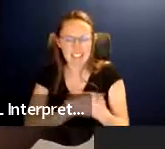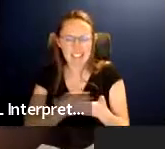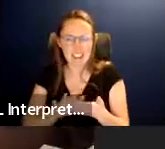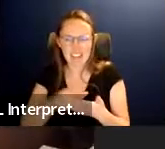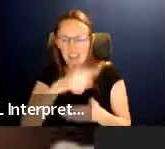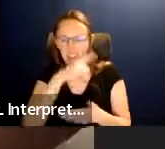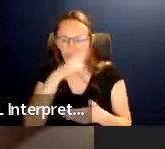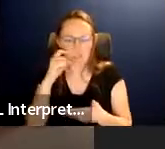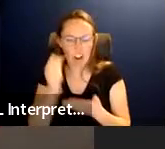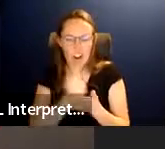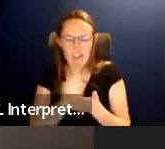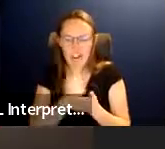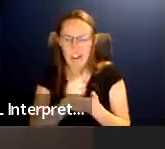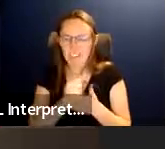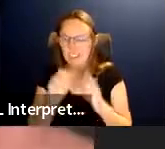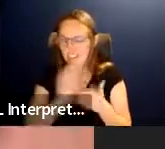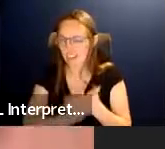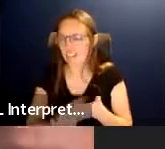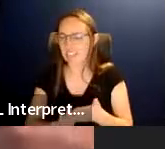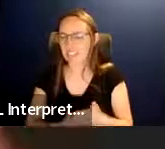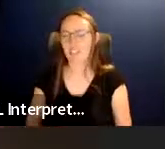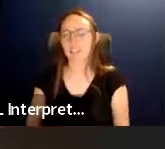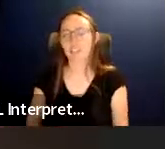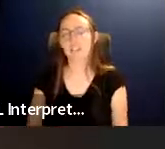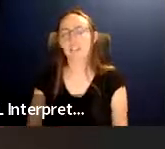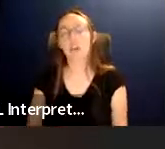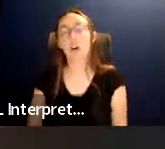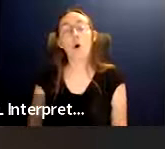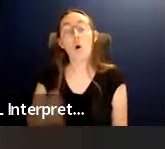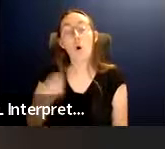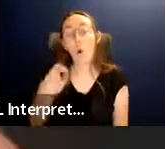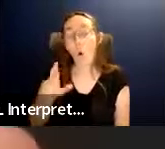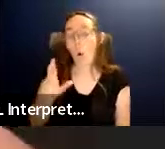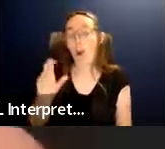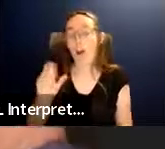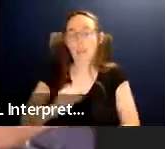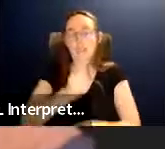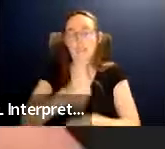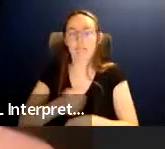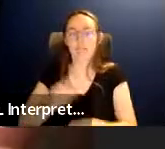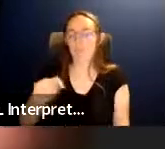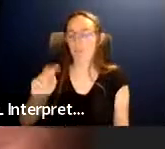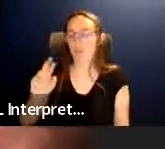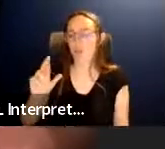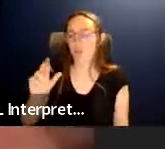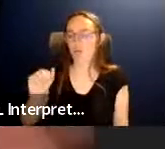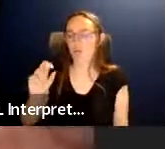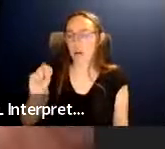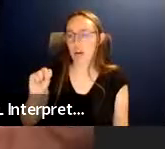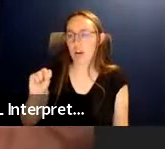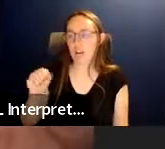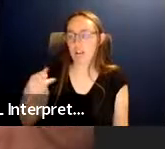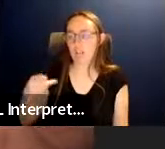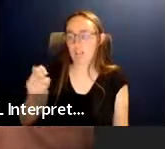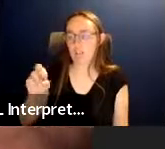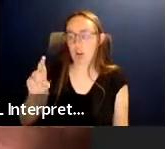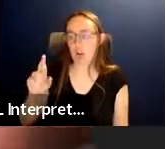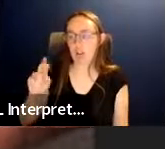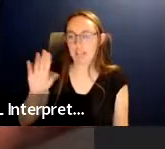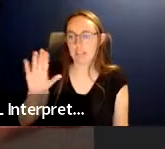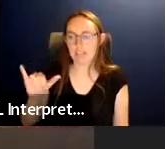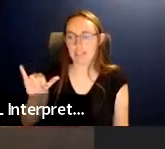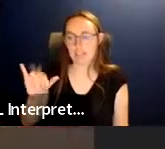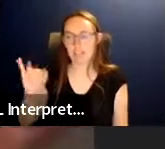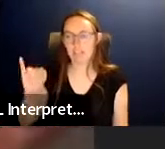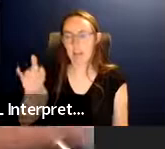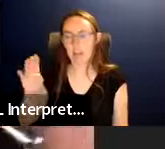markers. I could also take transparency film and create a communication board on a piece of transparency film, put that on there.